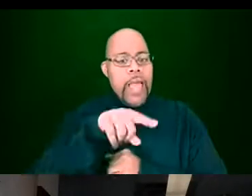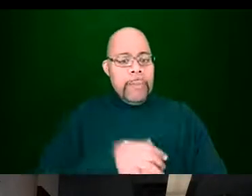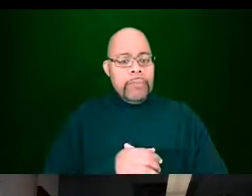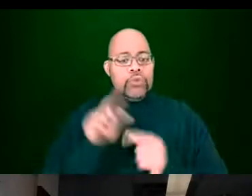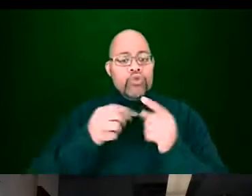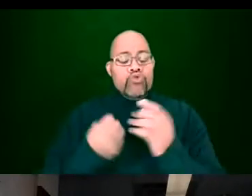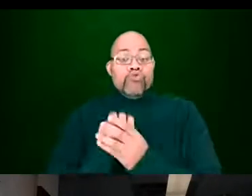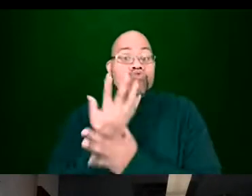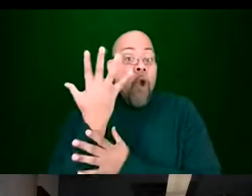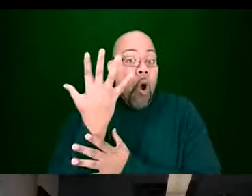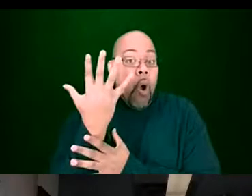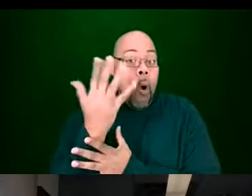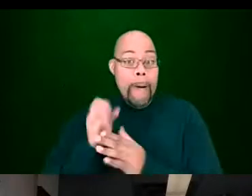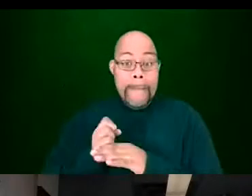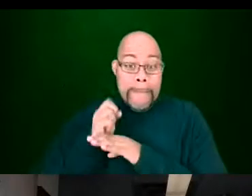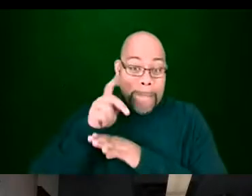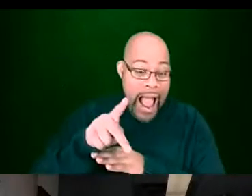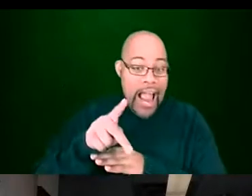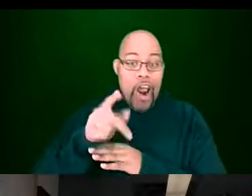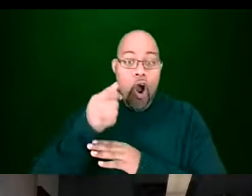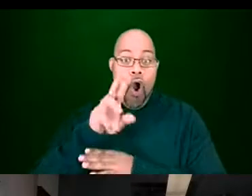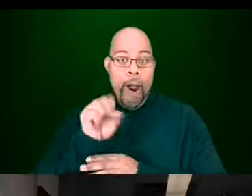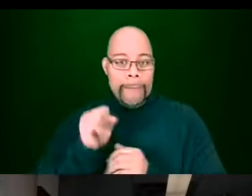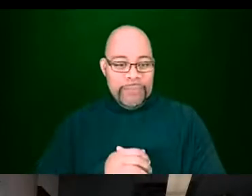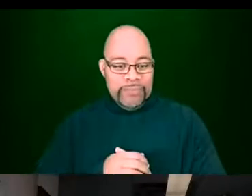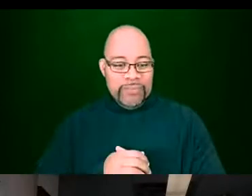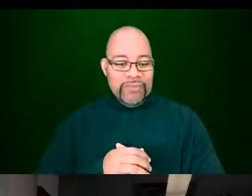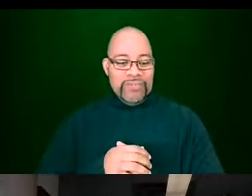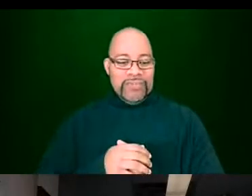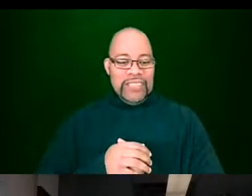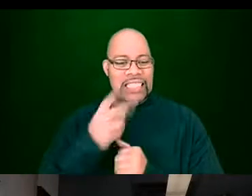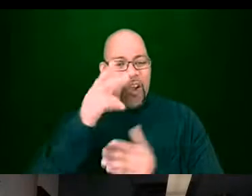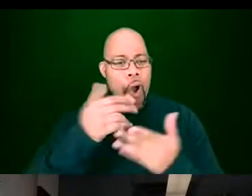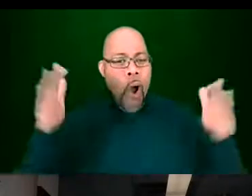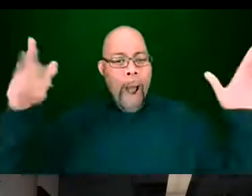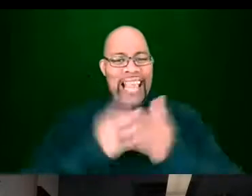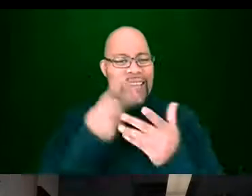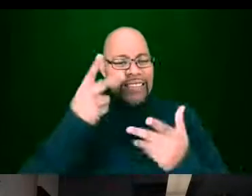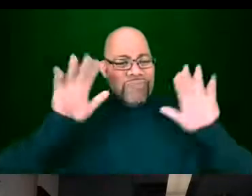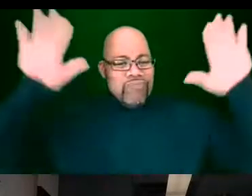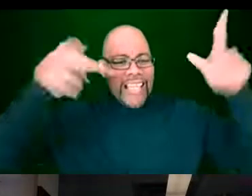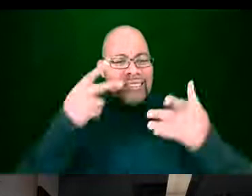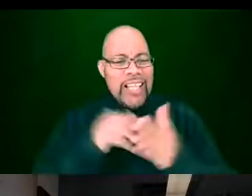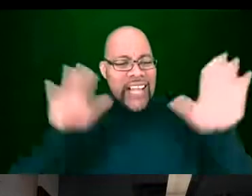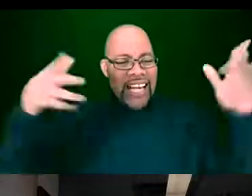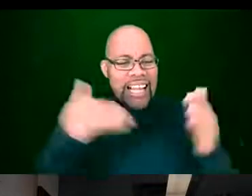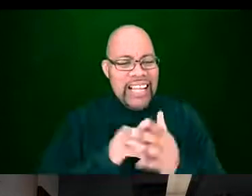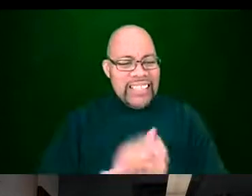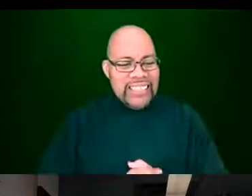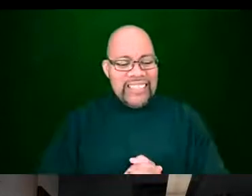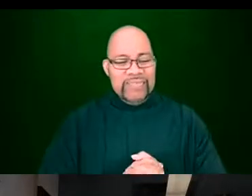to grow back arms. Grow back. Can I see your arms again one more time? Let me see those sea star